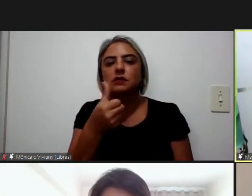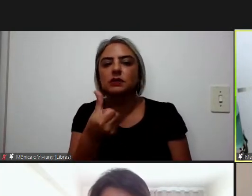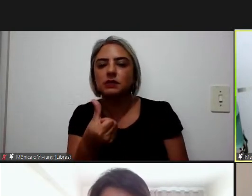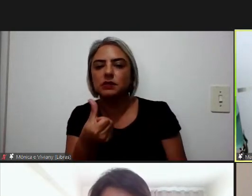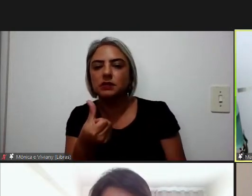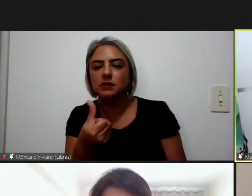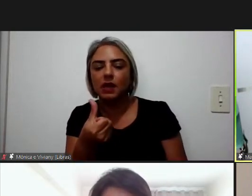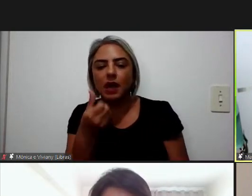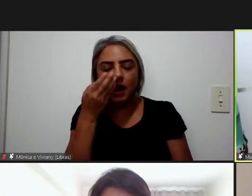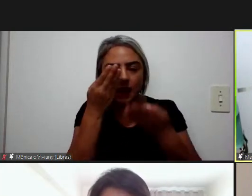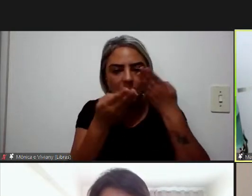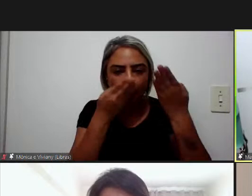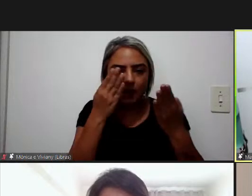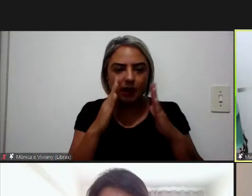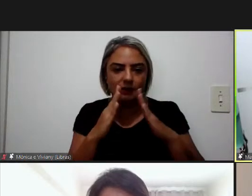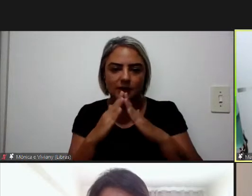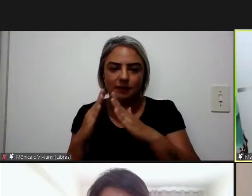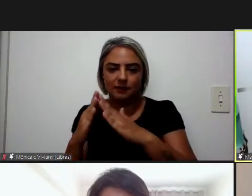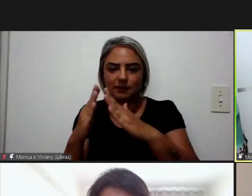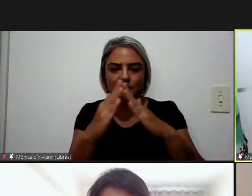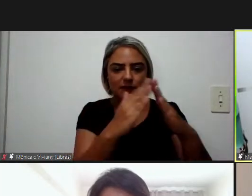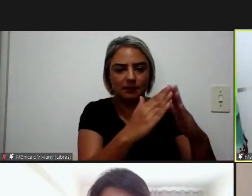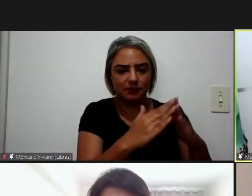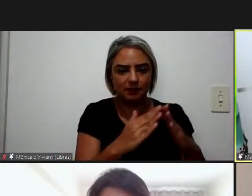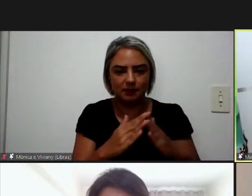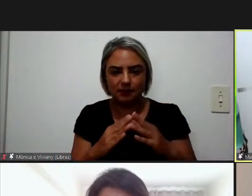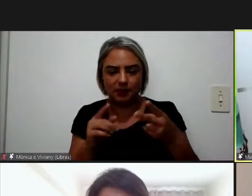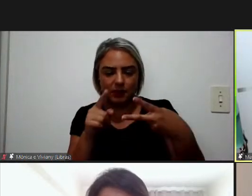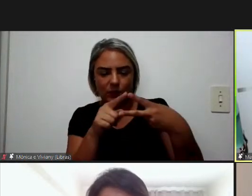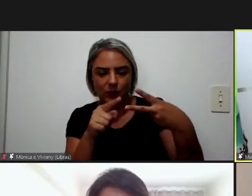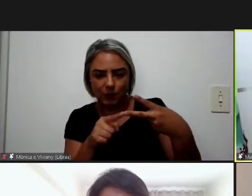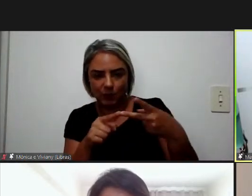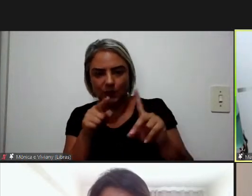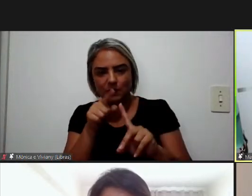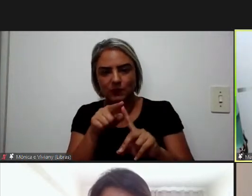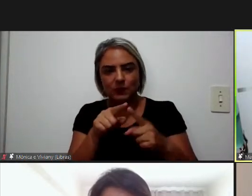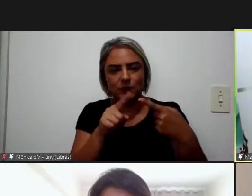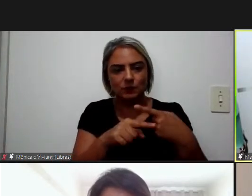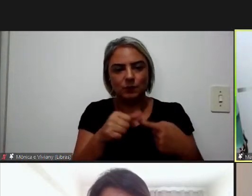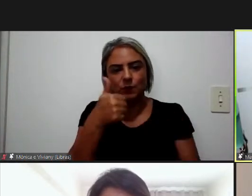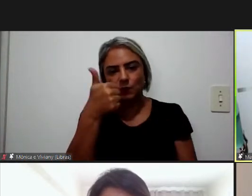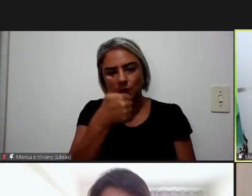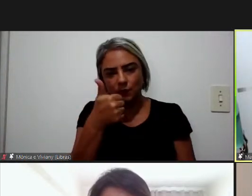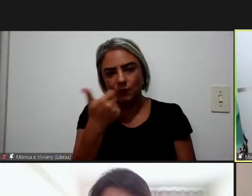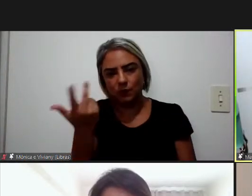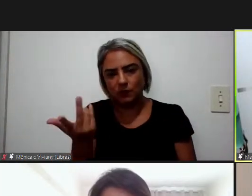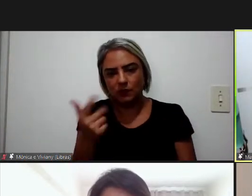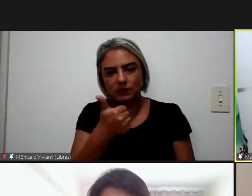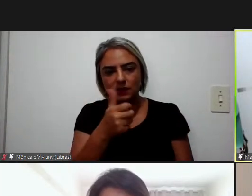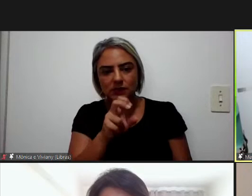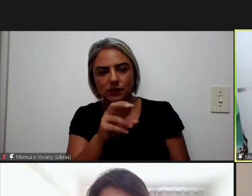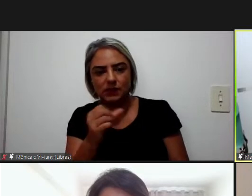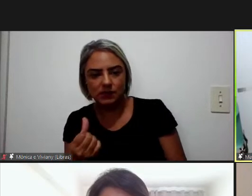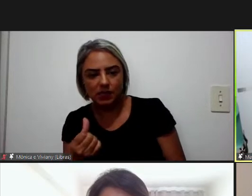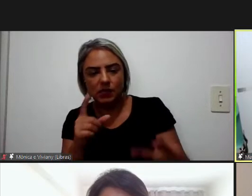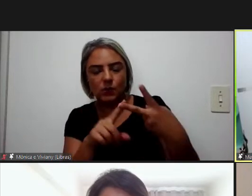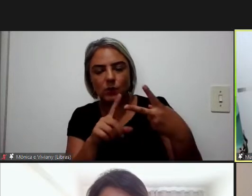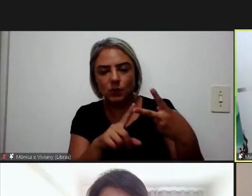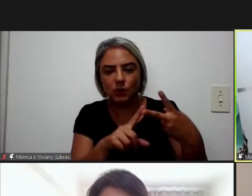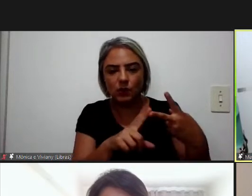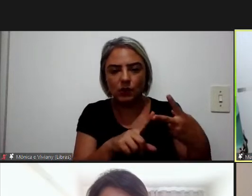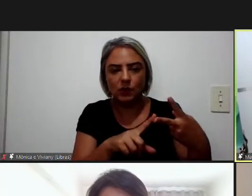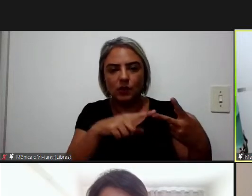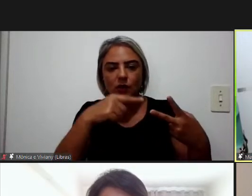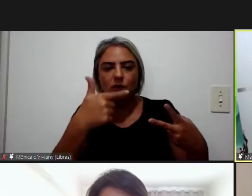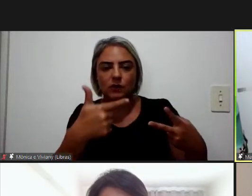and more than 800 to home attention,